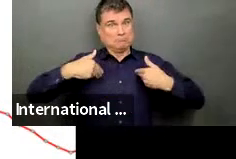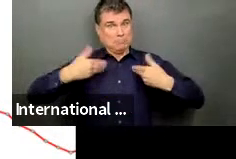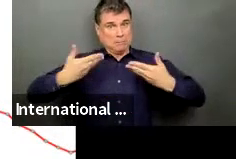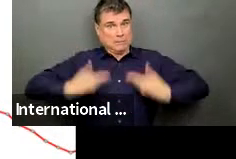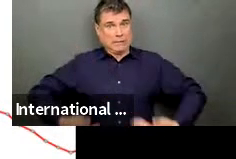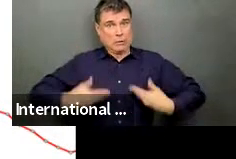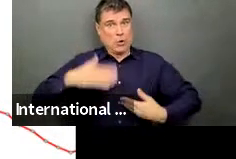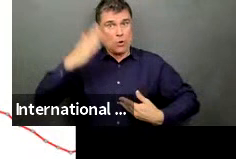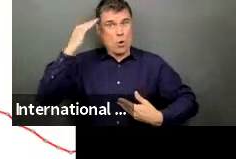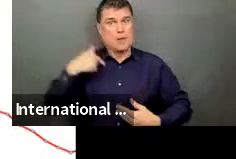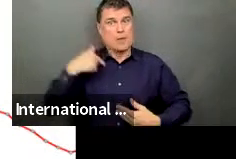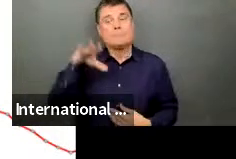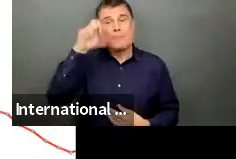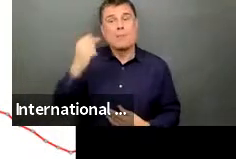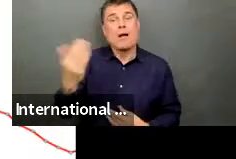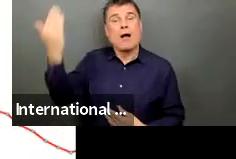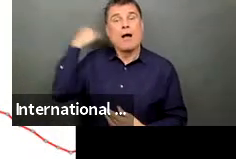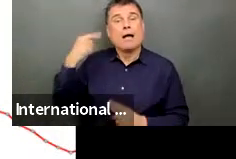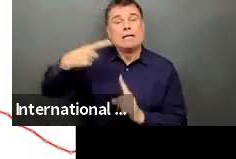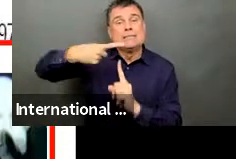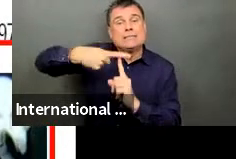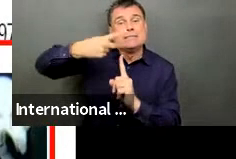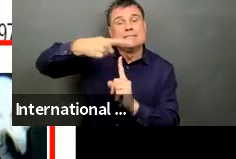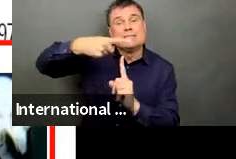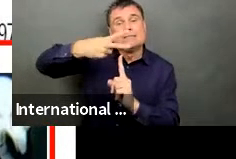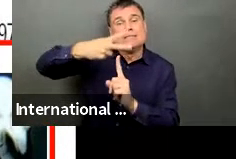campaign entitled, next slide, please.